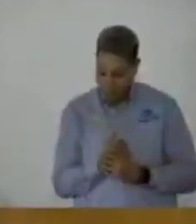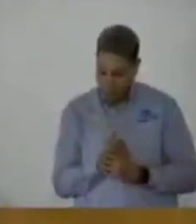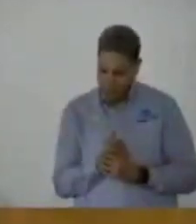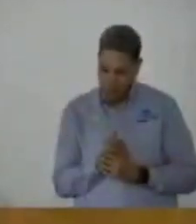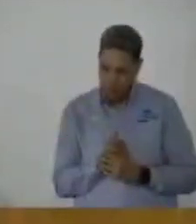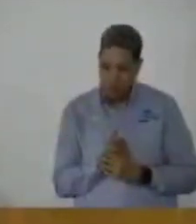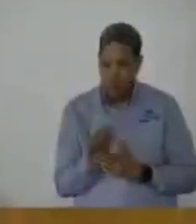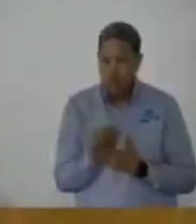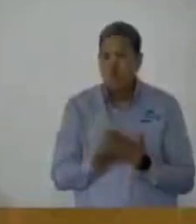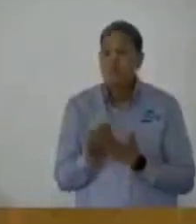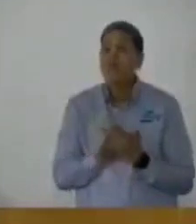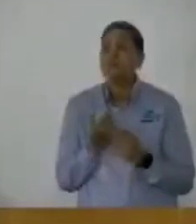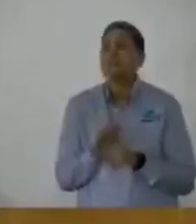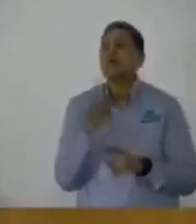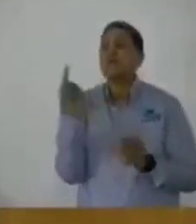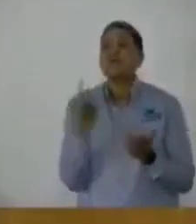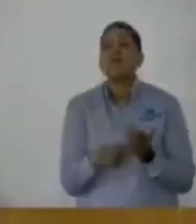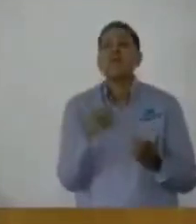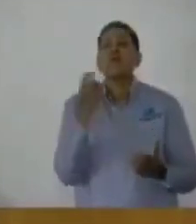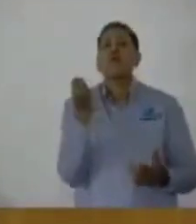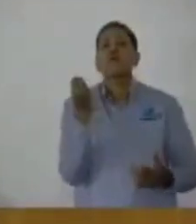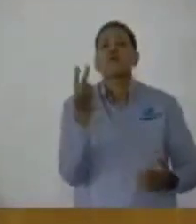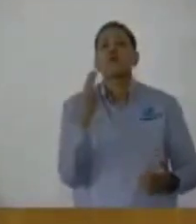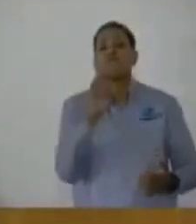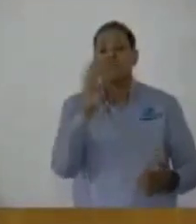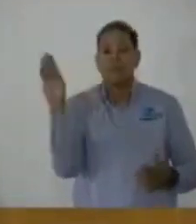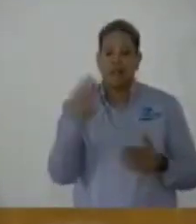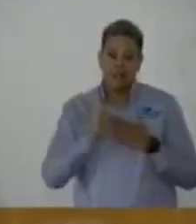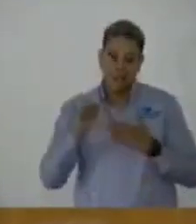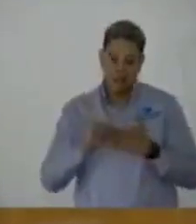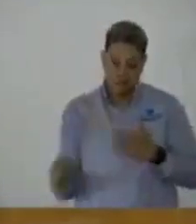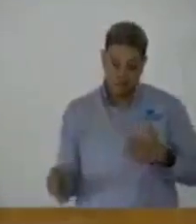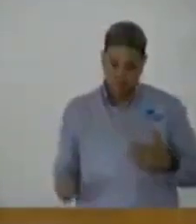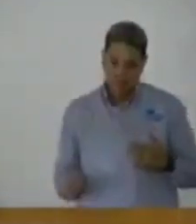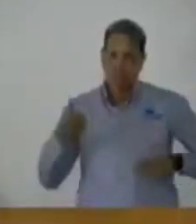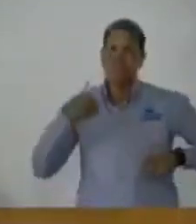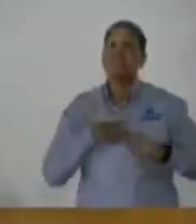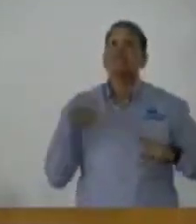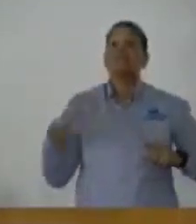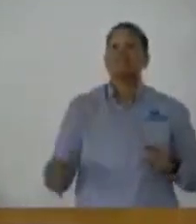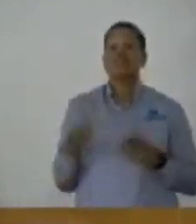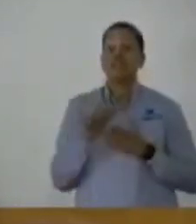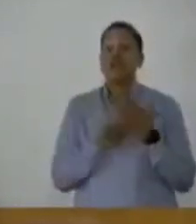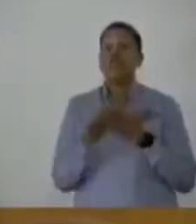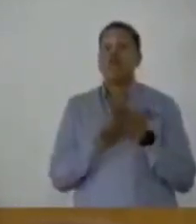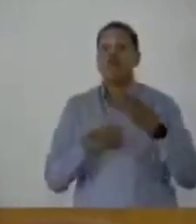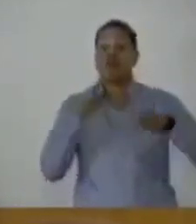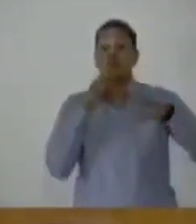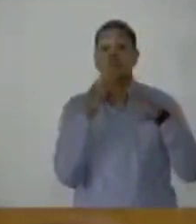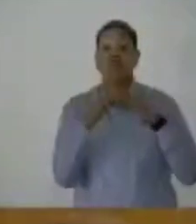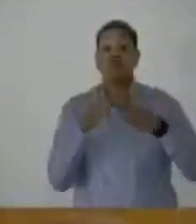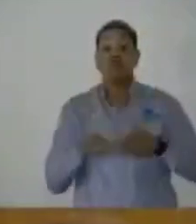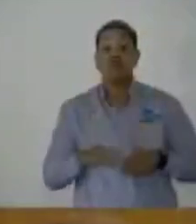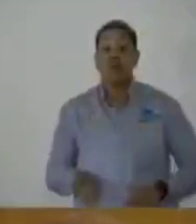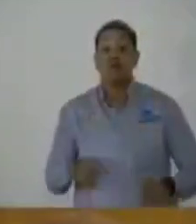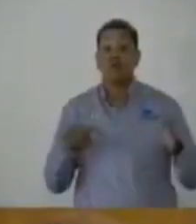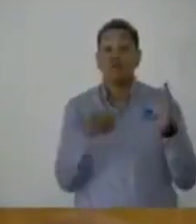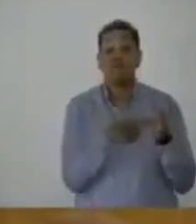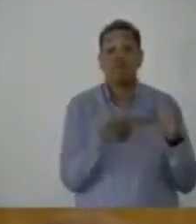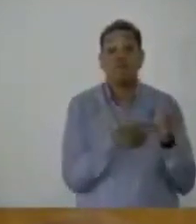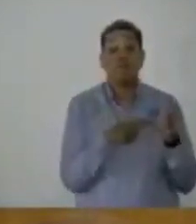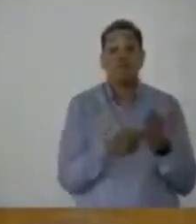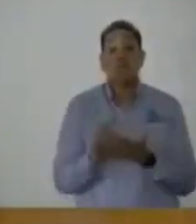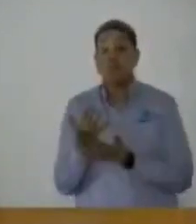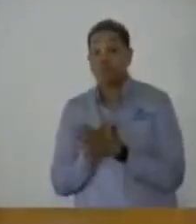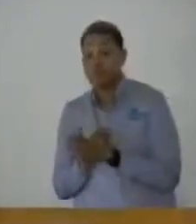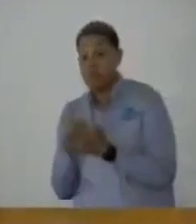So the budget is $1,012 billion, and this budget is divided between debt,